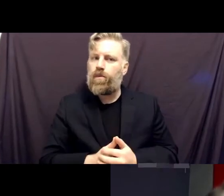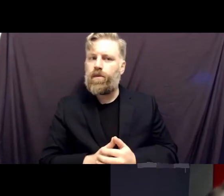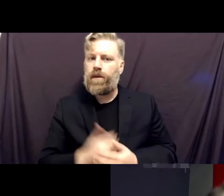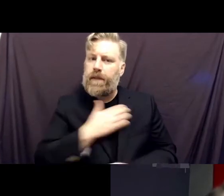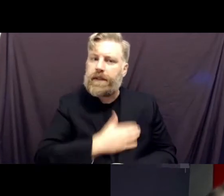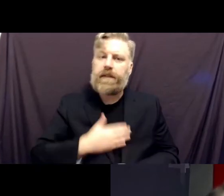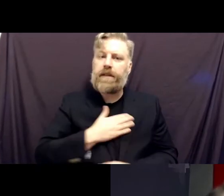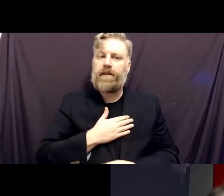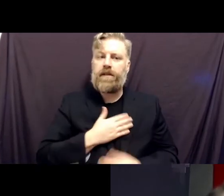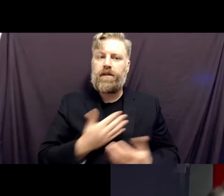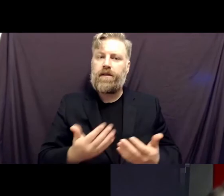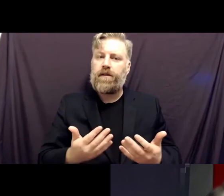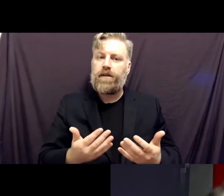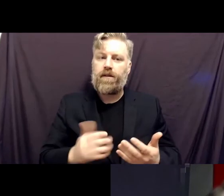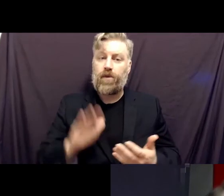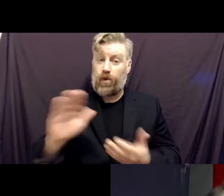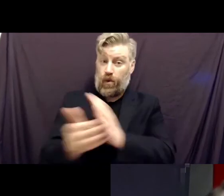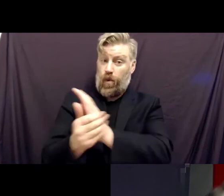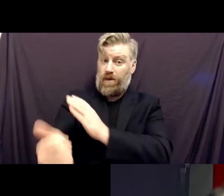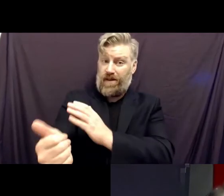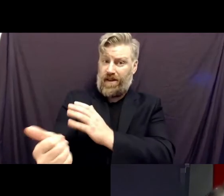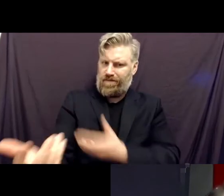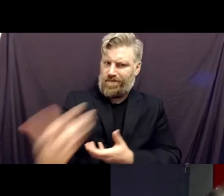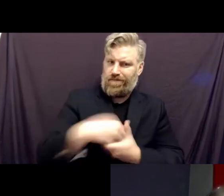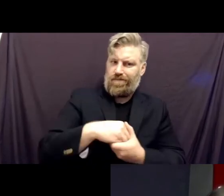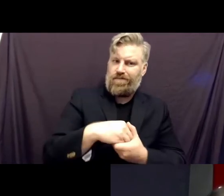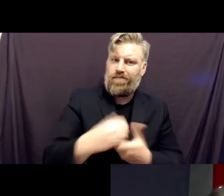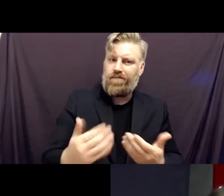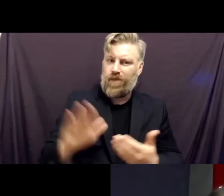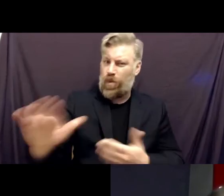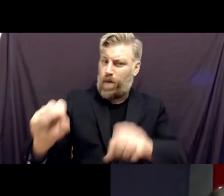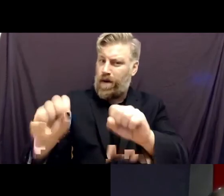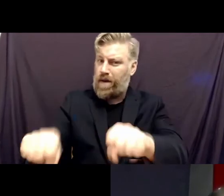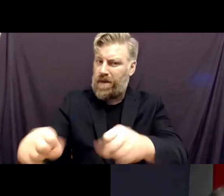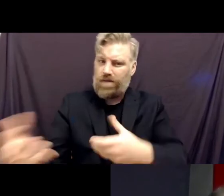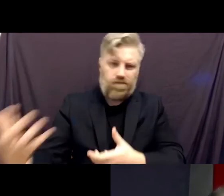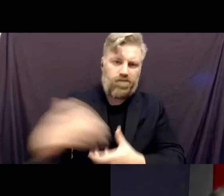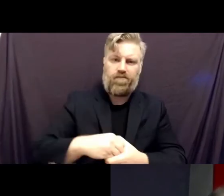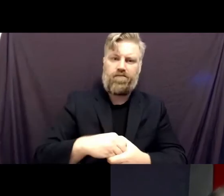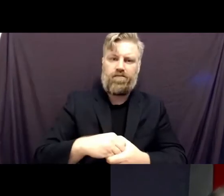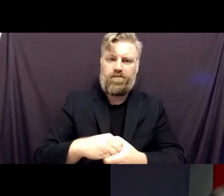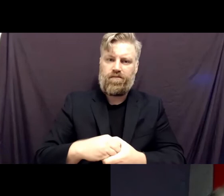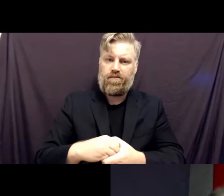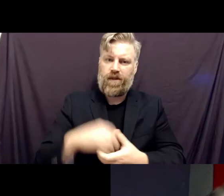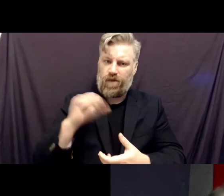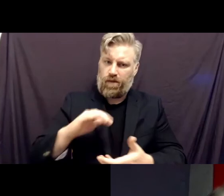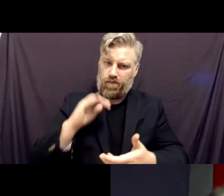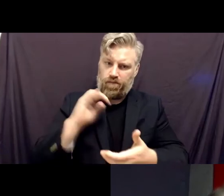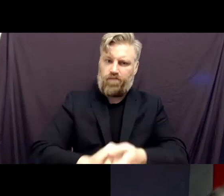please integrate your talent and your abilities you have, so that we together